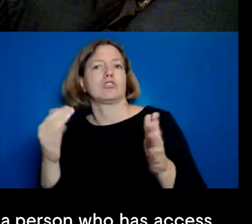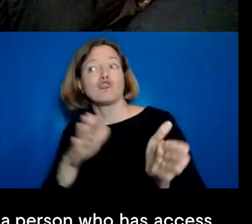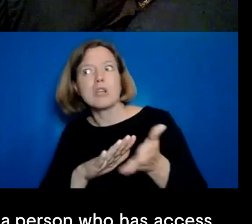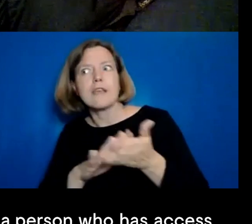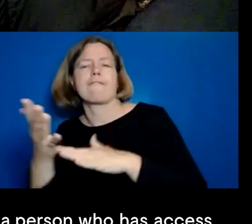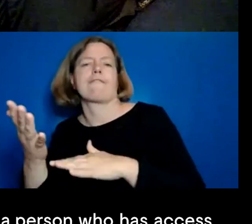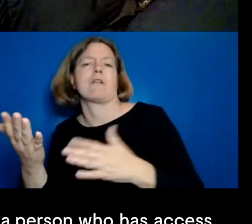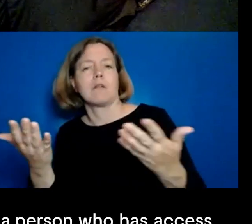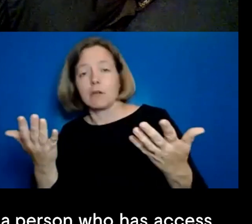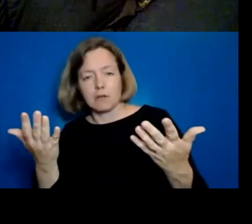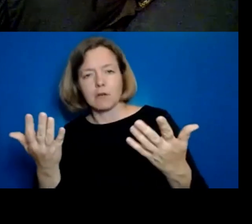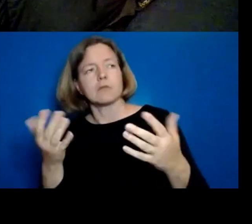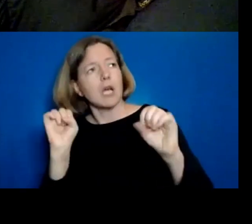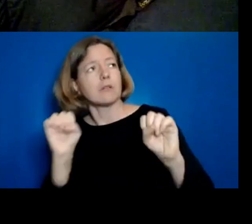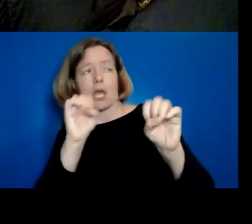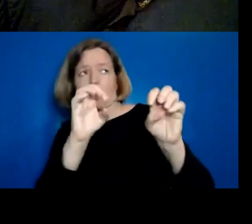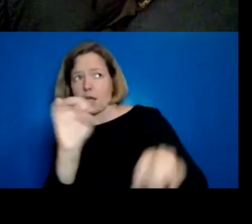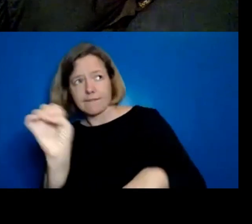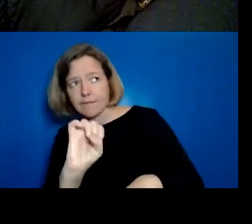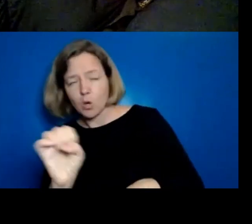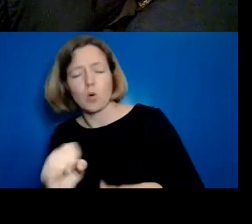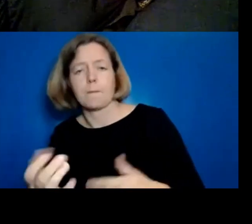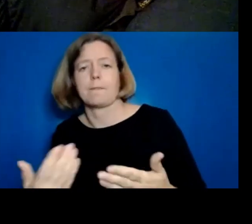access requirements who are not